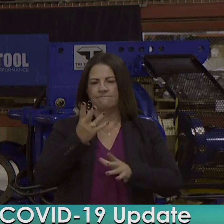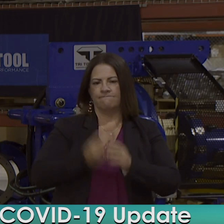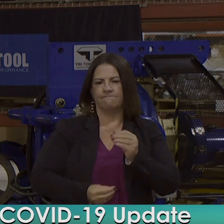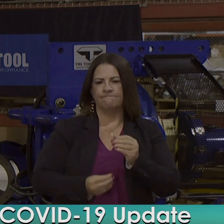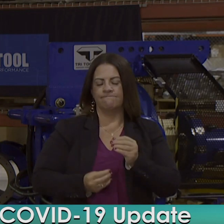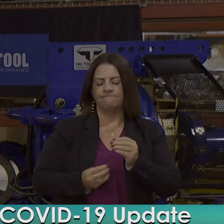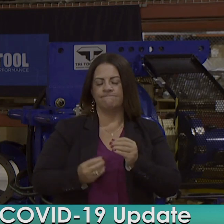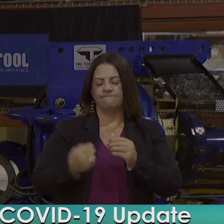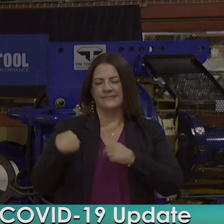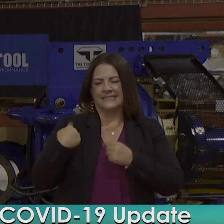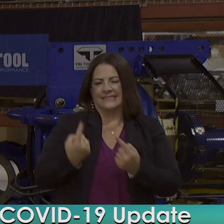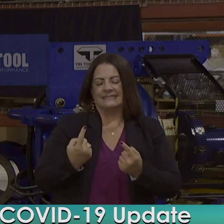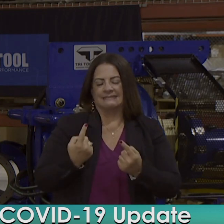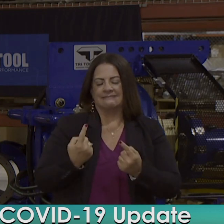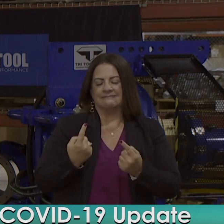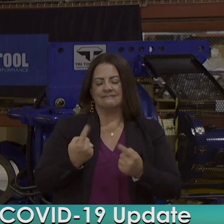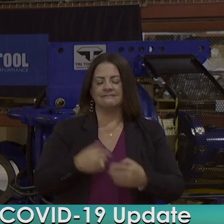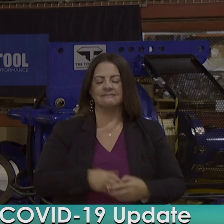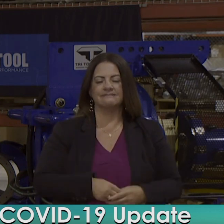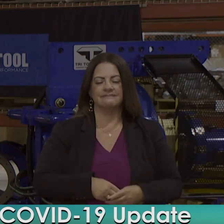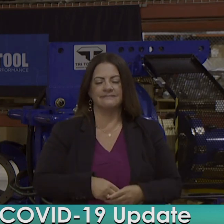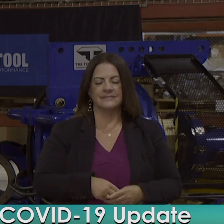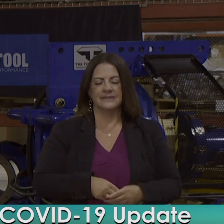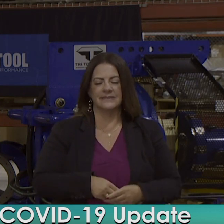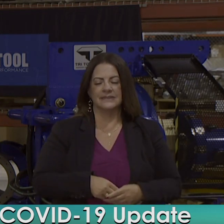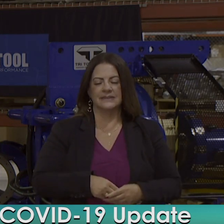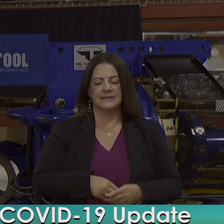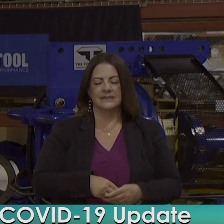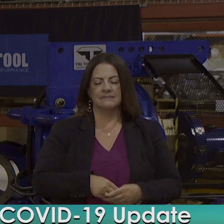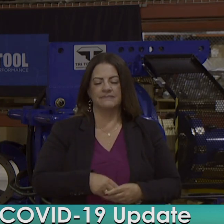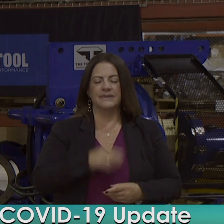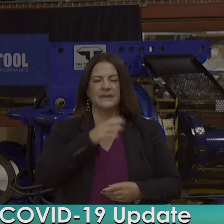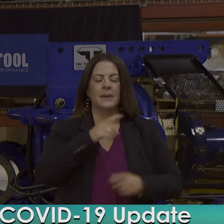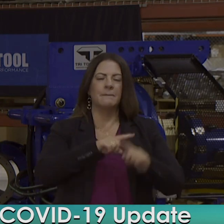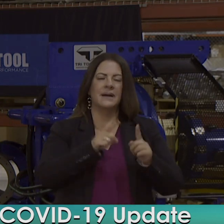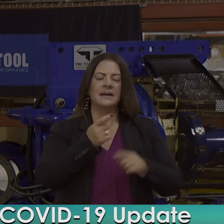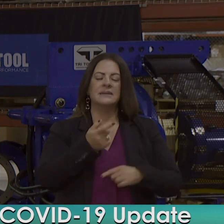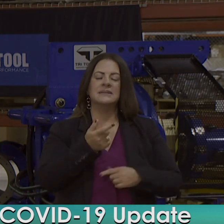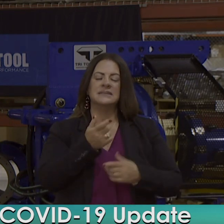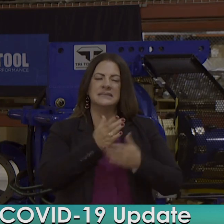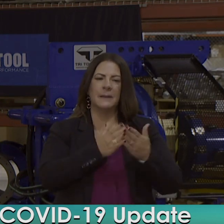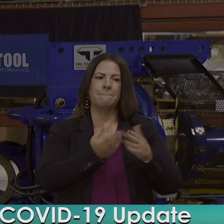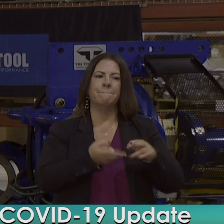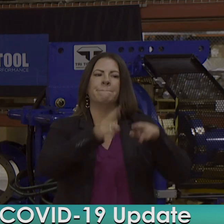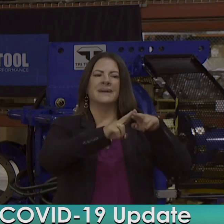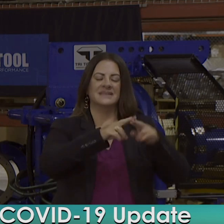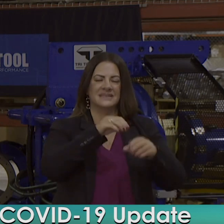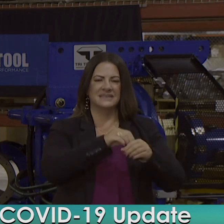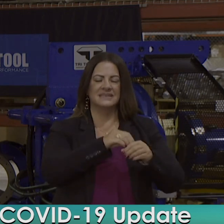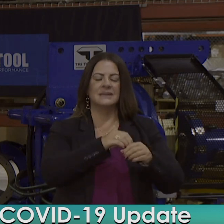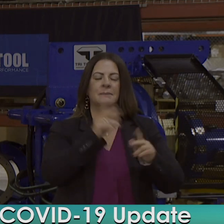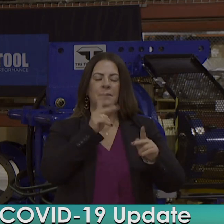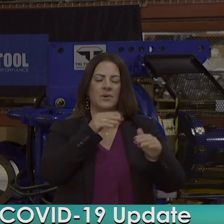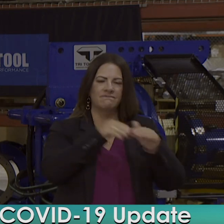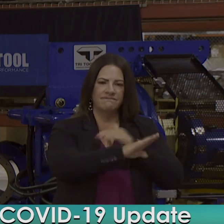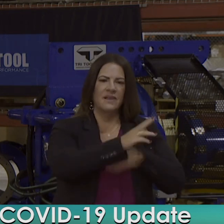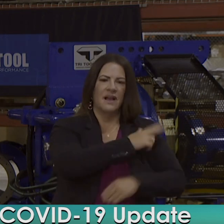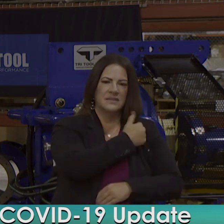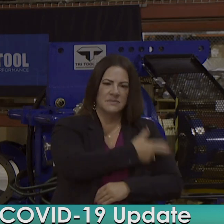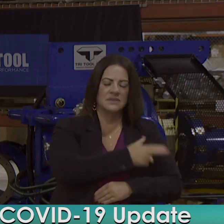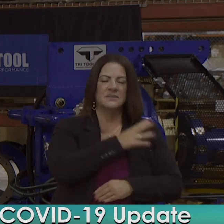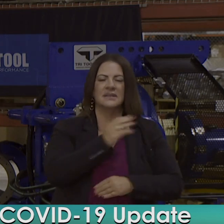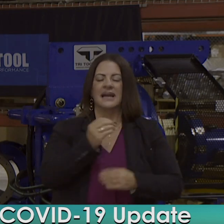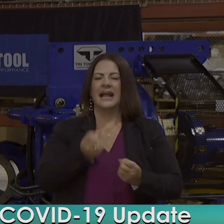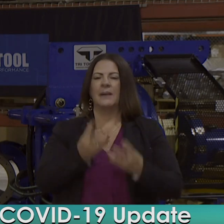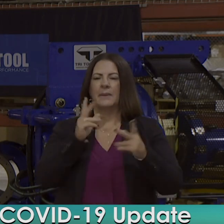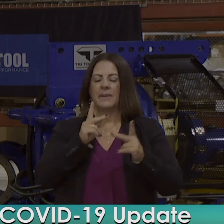last reporting period, and we have seen a modest increase both in hospitalizations and total number of